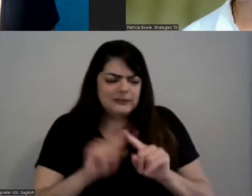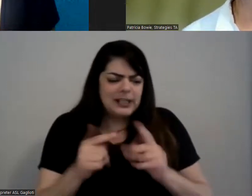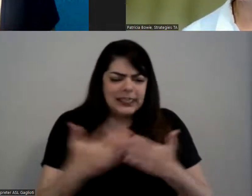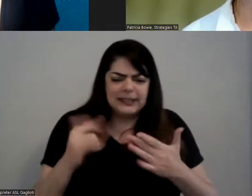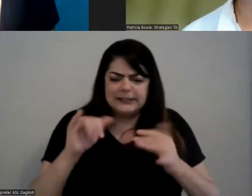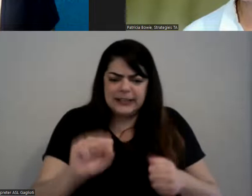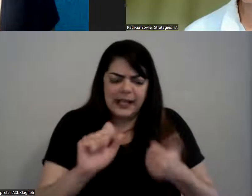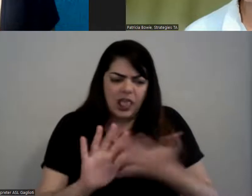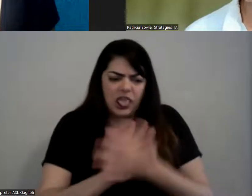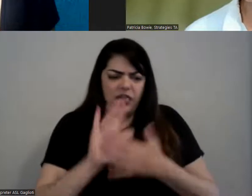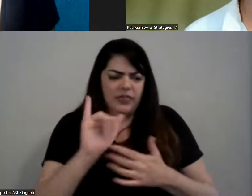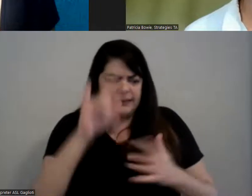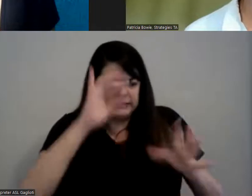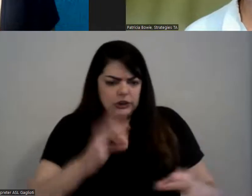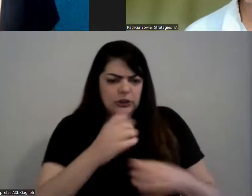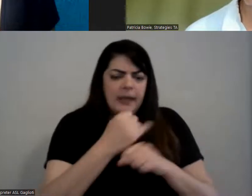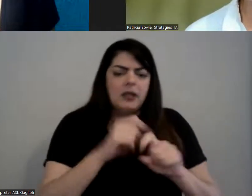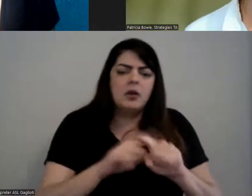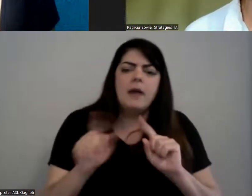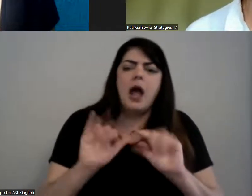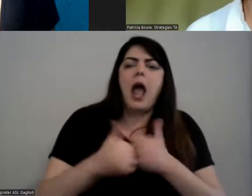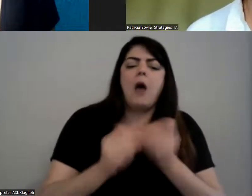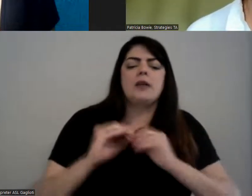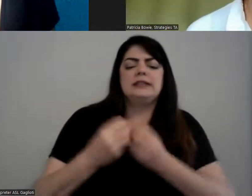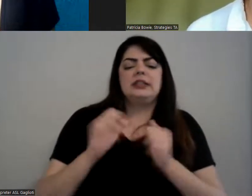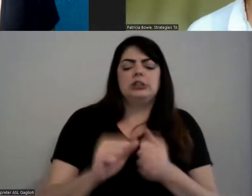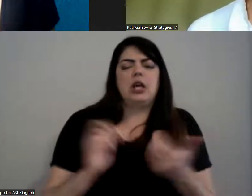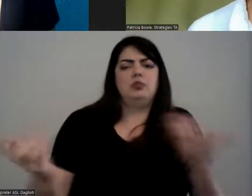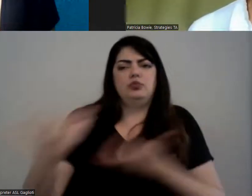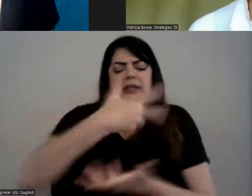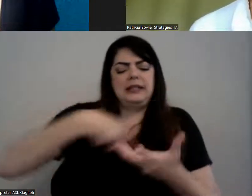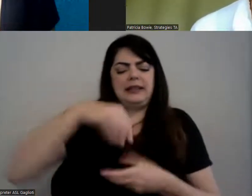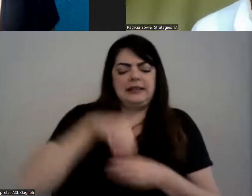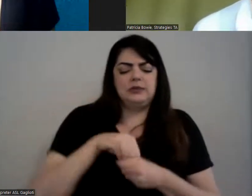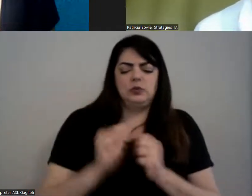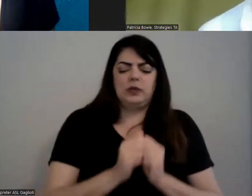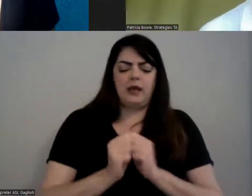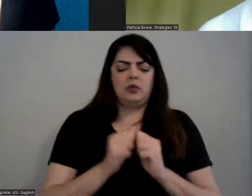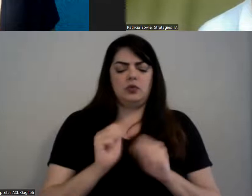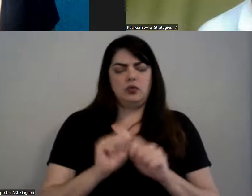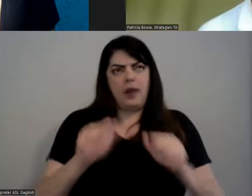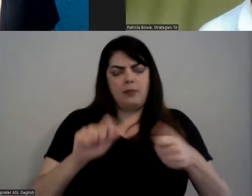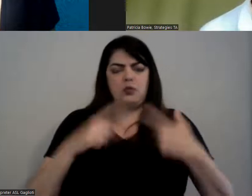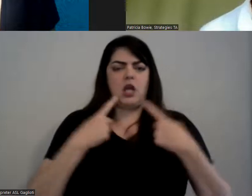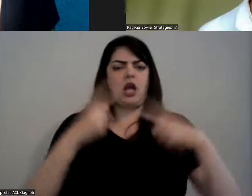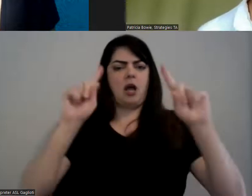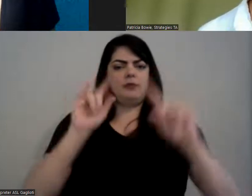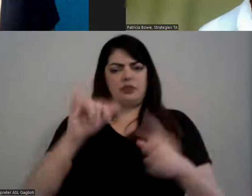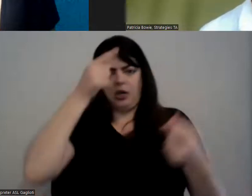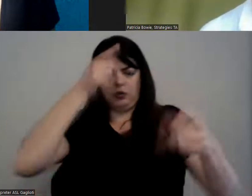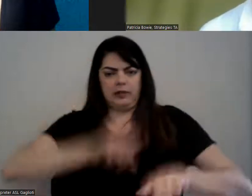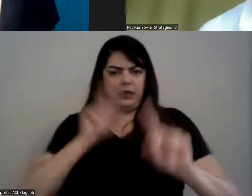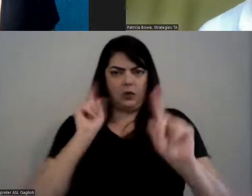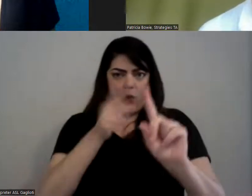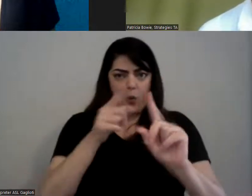the organizations together to accomplish the agreed upon goal, right? Having that shared goal, having